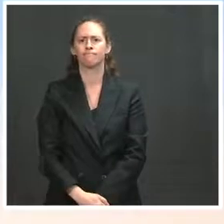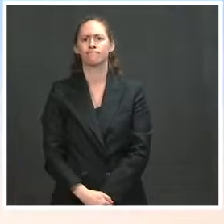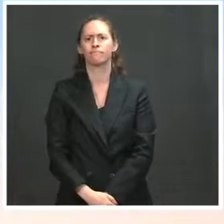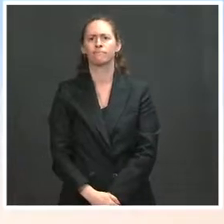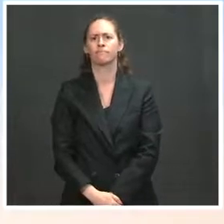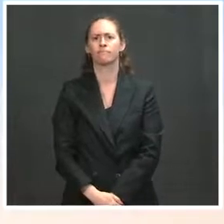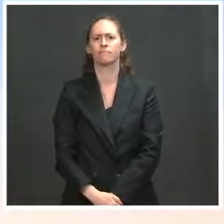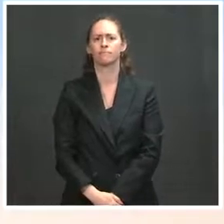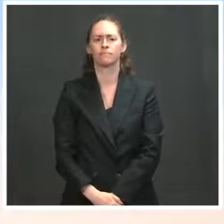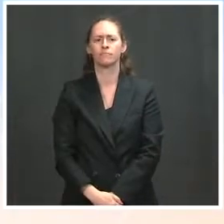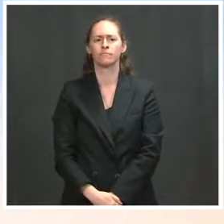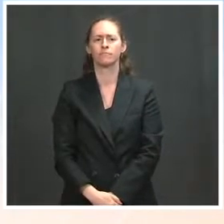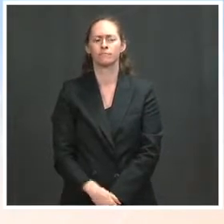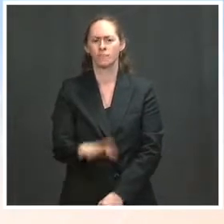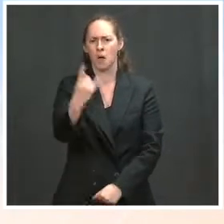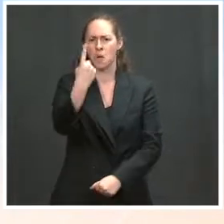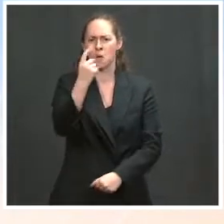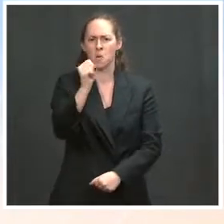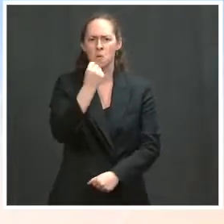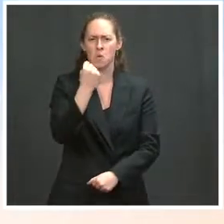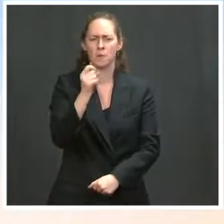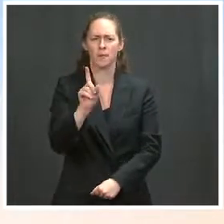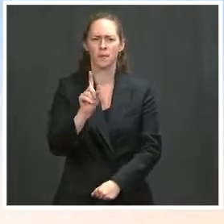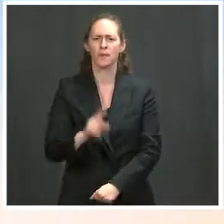Just give me 1 second.